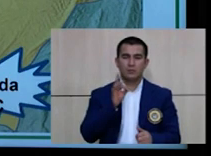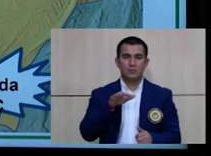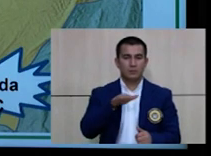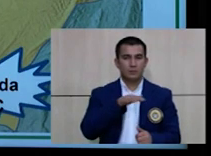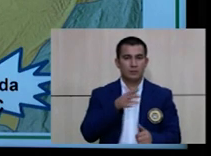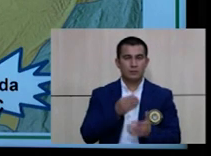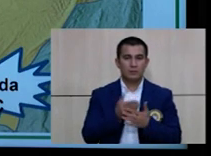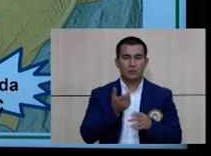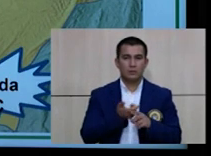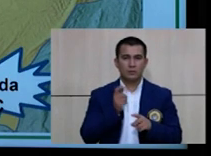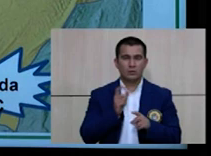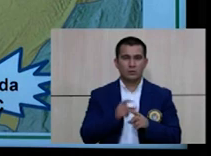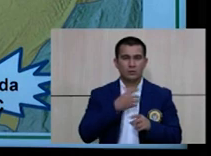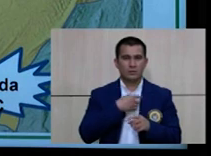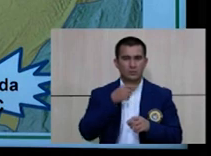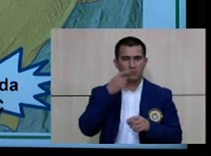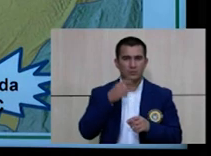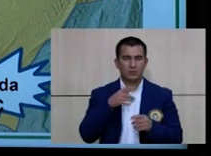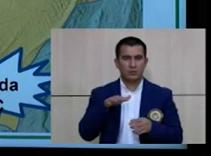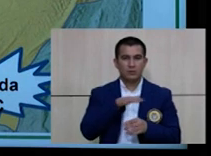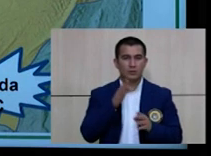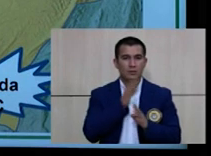Respublikamizdagi eng issiq harorat